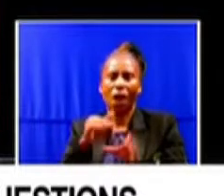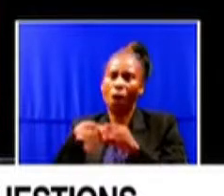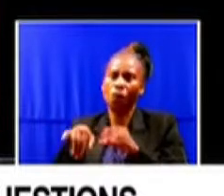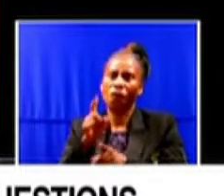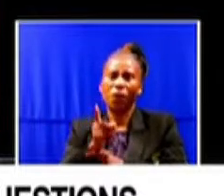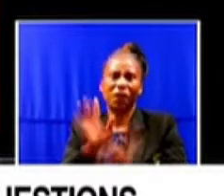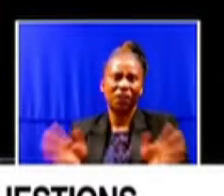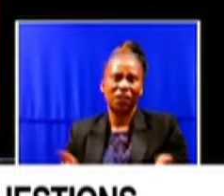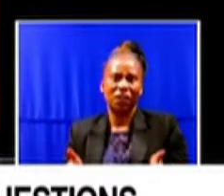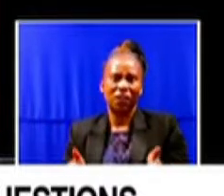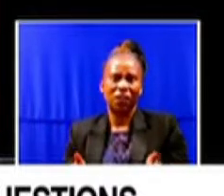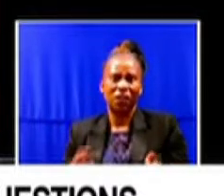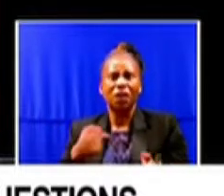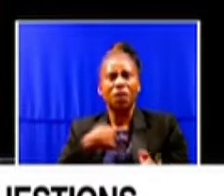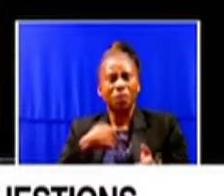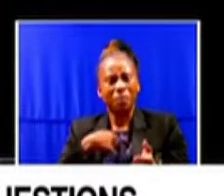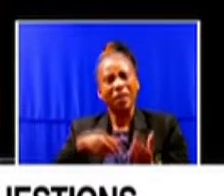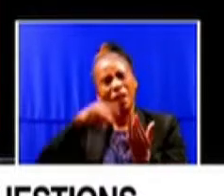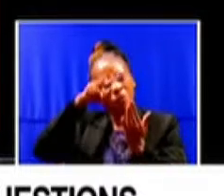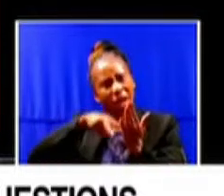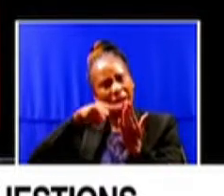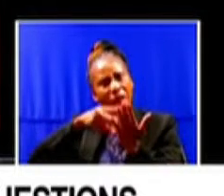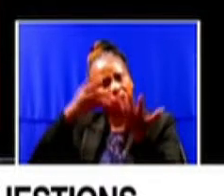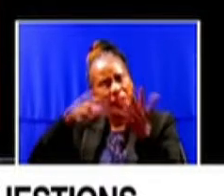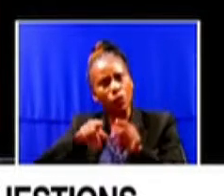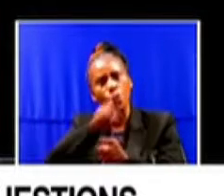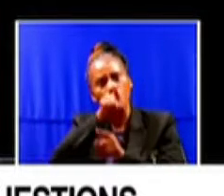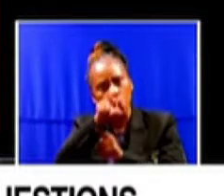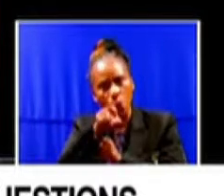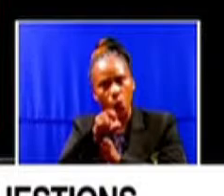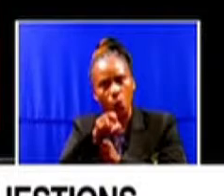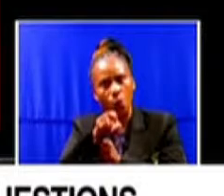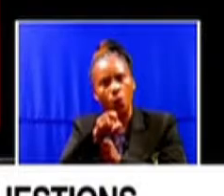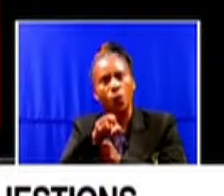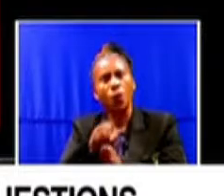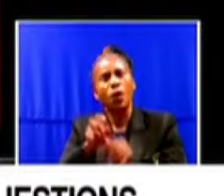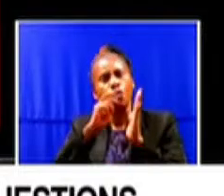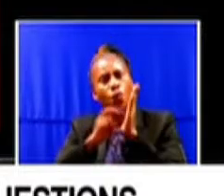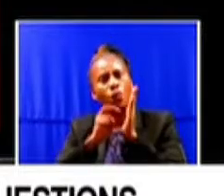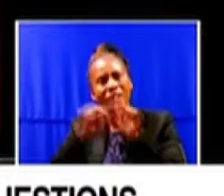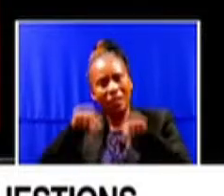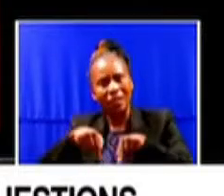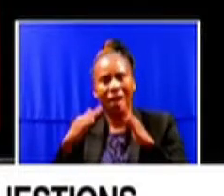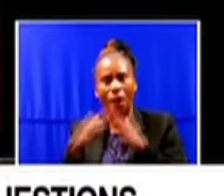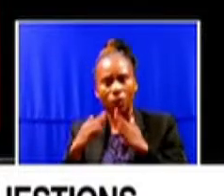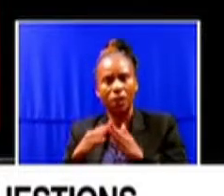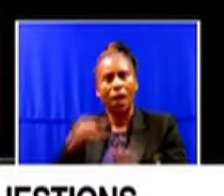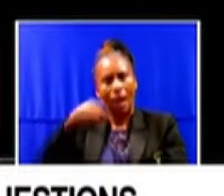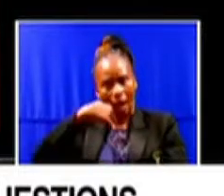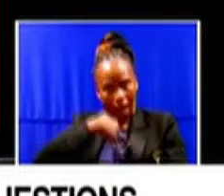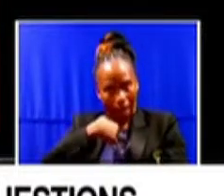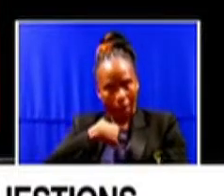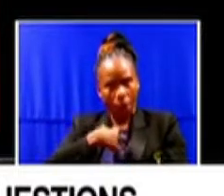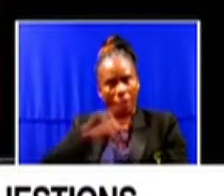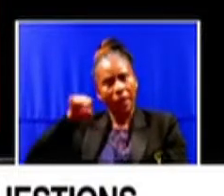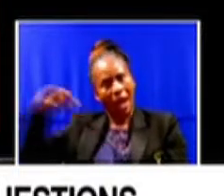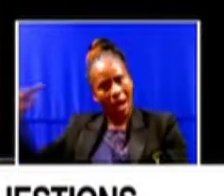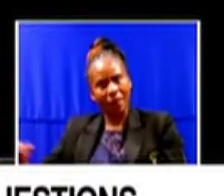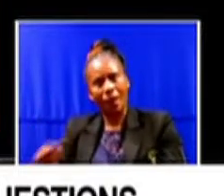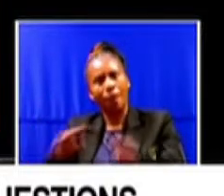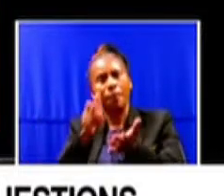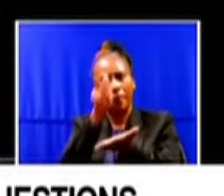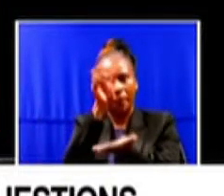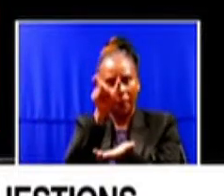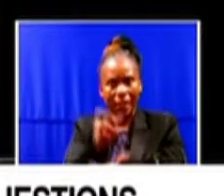actually read to you and told you as the House that I or any other presiding officer will read from